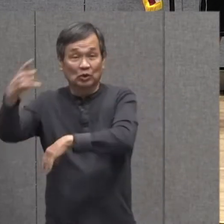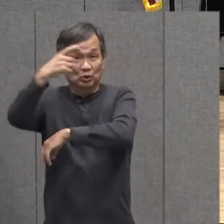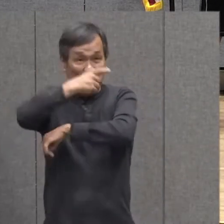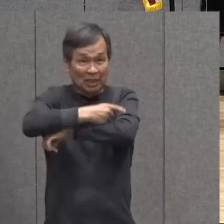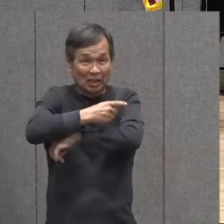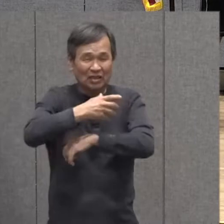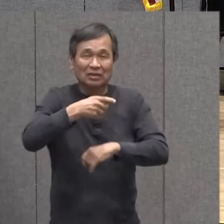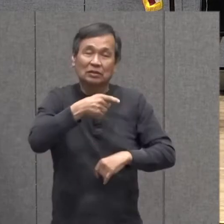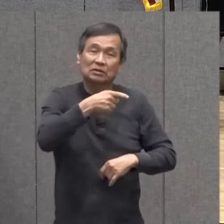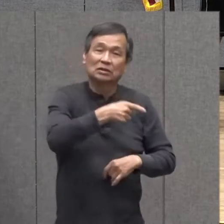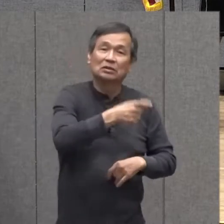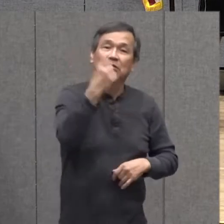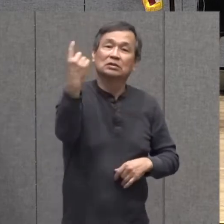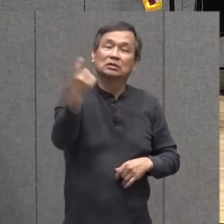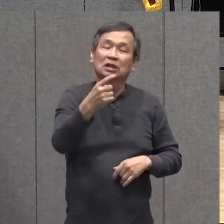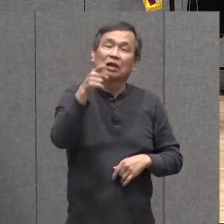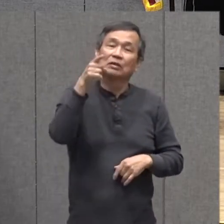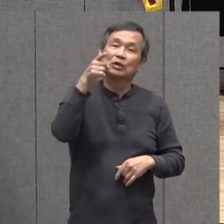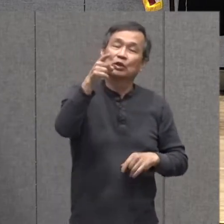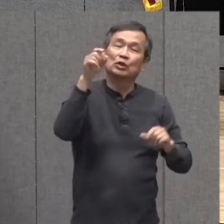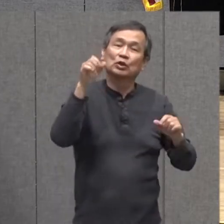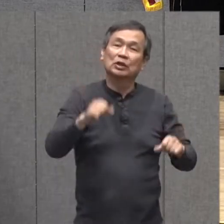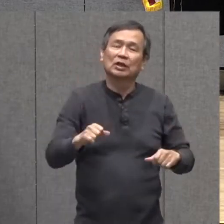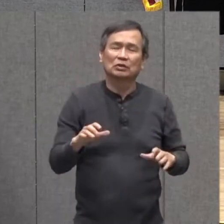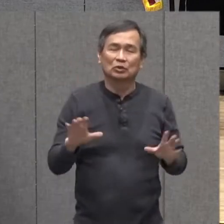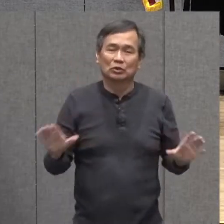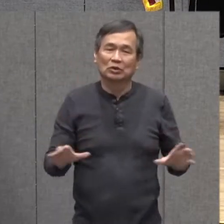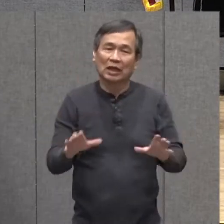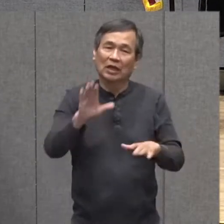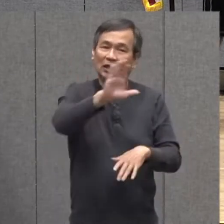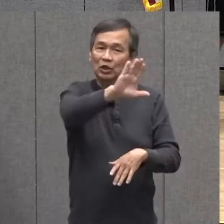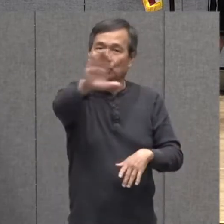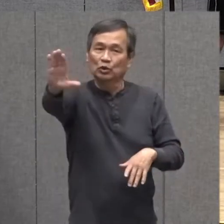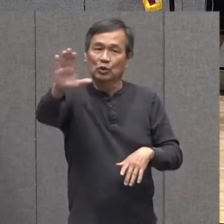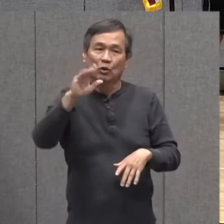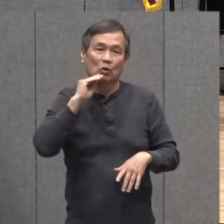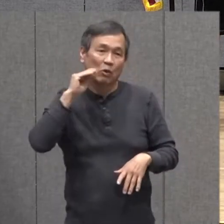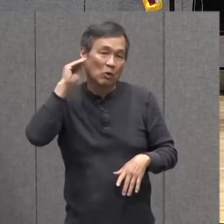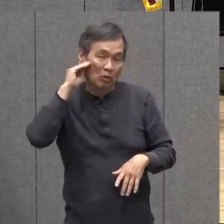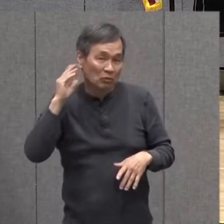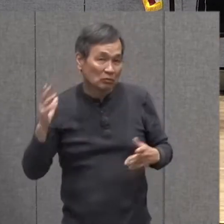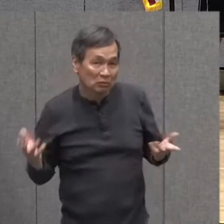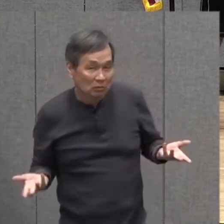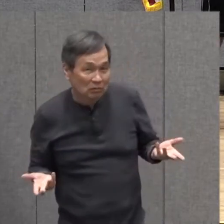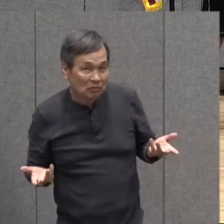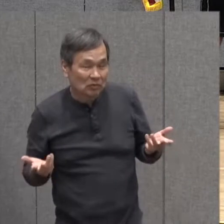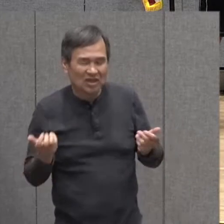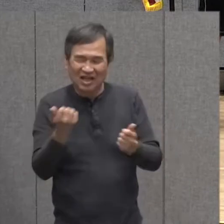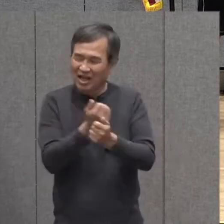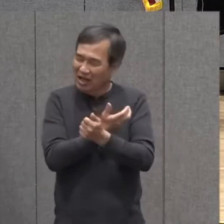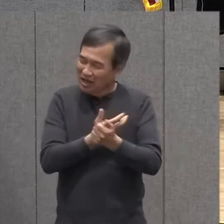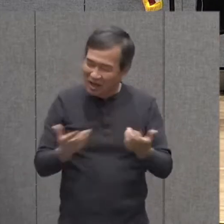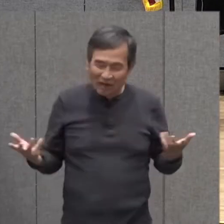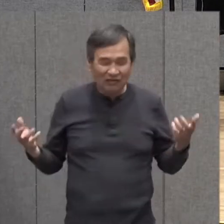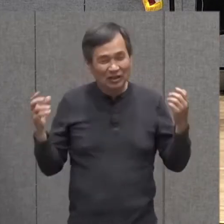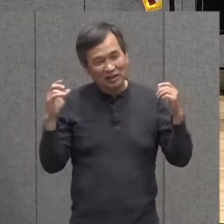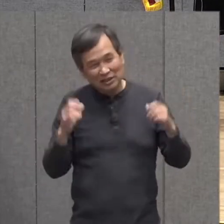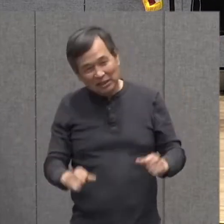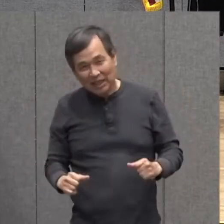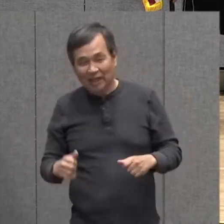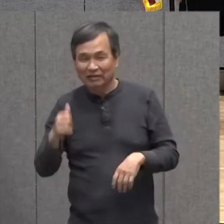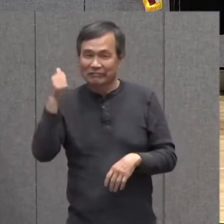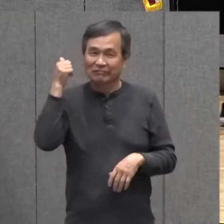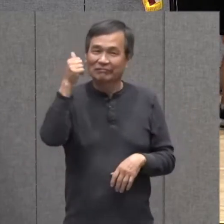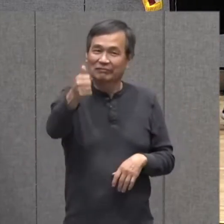was something that you could do at home. So everything that we've done today, these are all things that you can do at home.